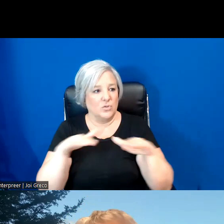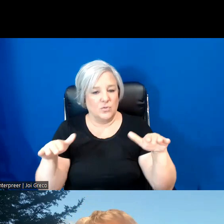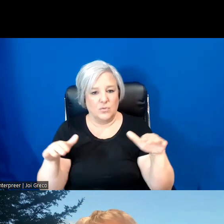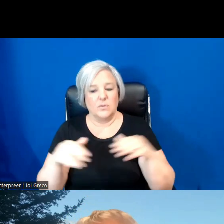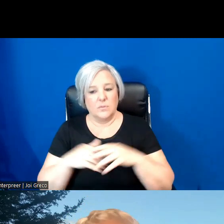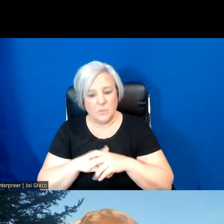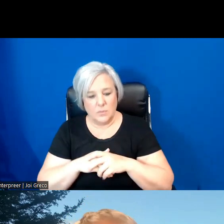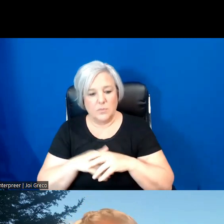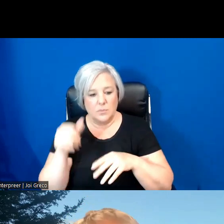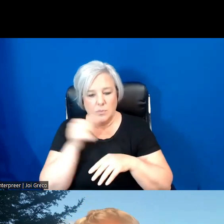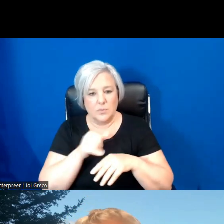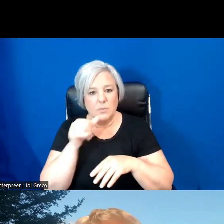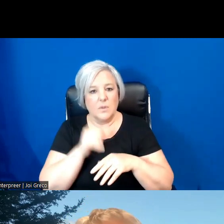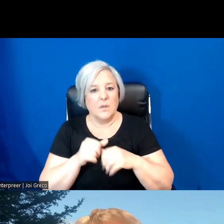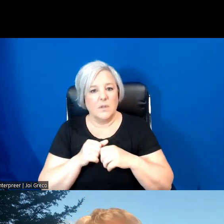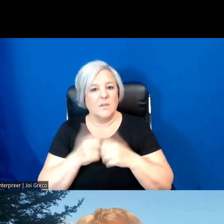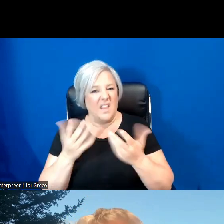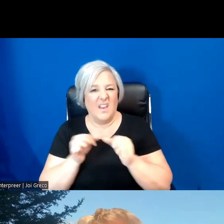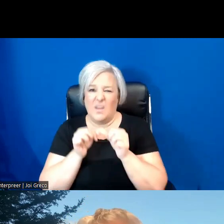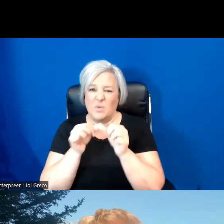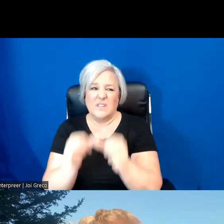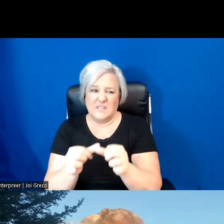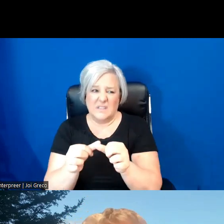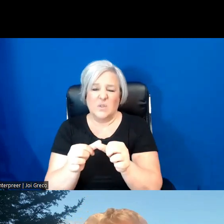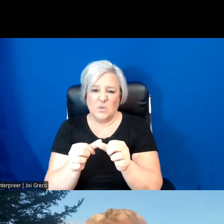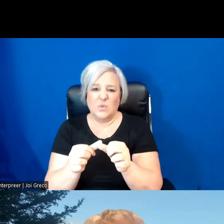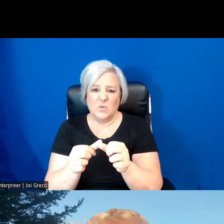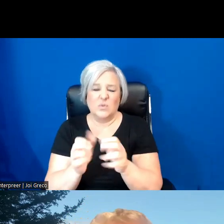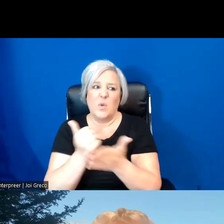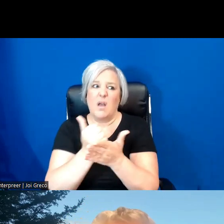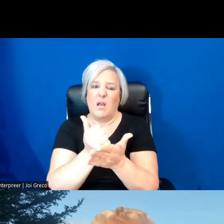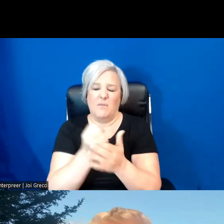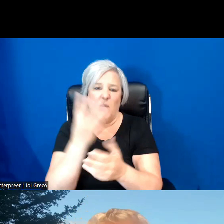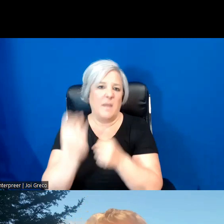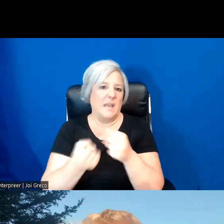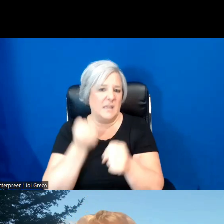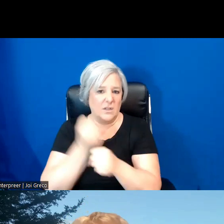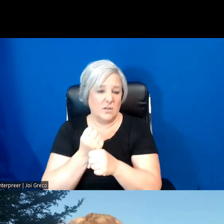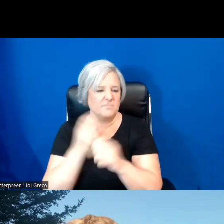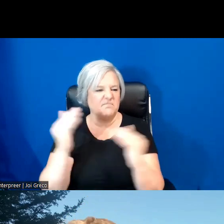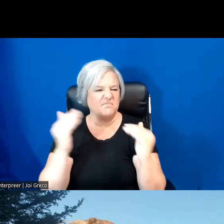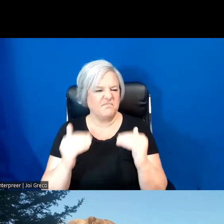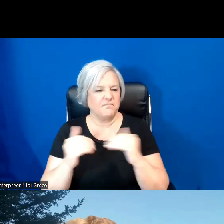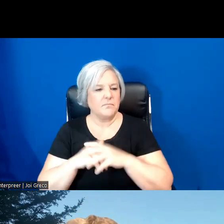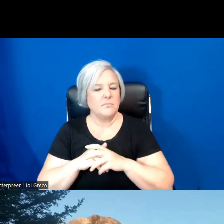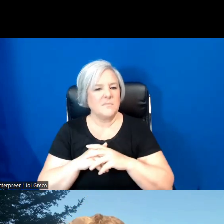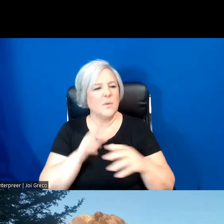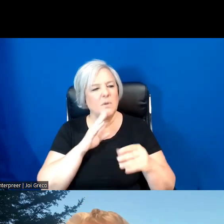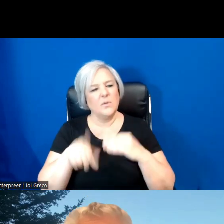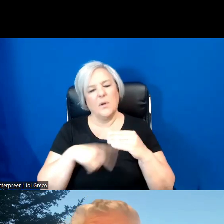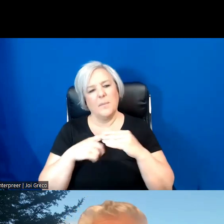think is going to continue to pay off in years ahead. So if you could go to the next slide, I'm going to talk a little